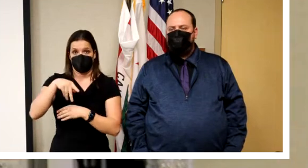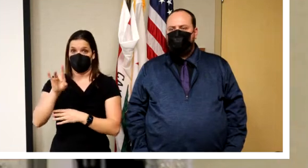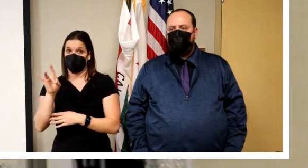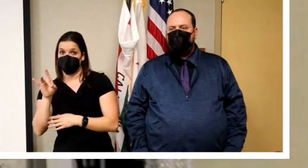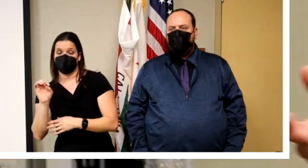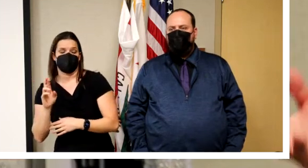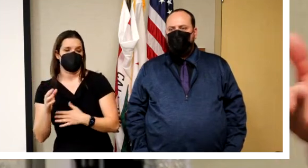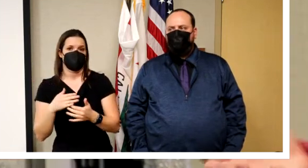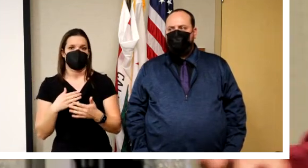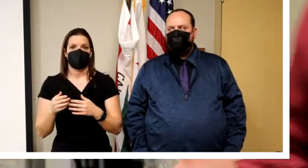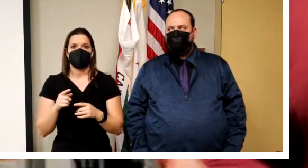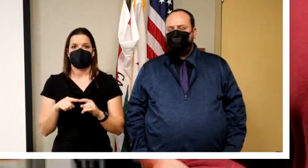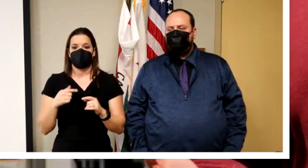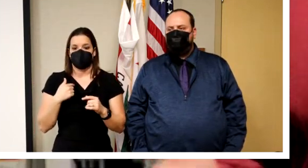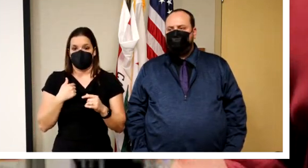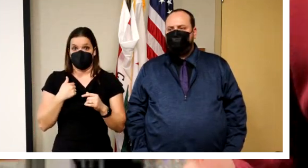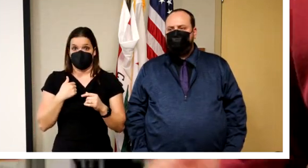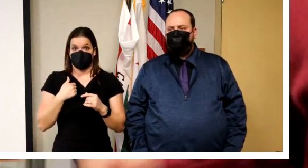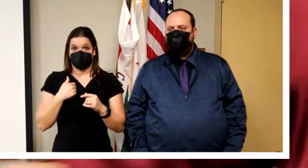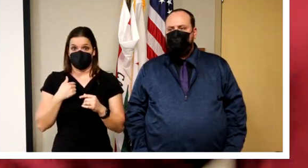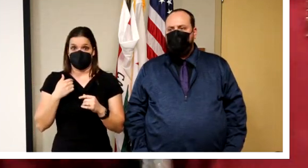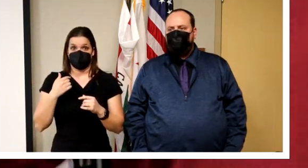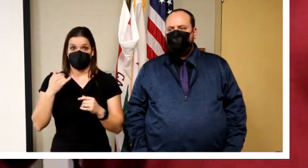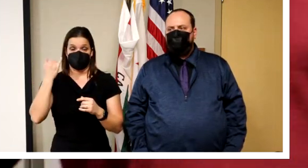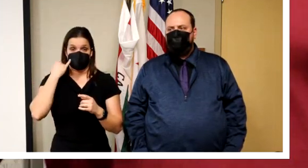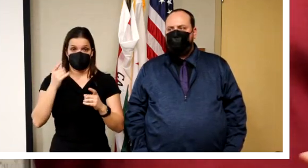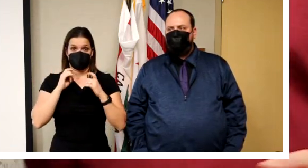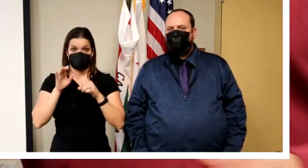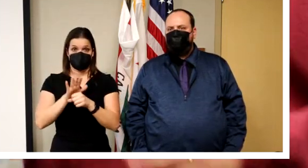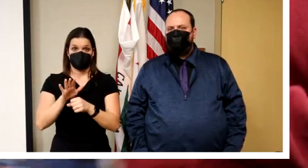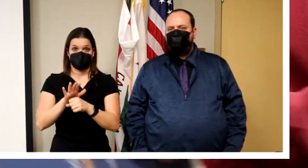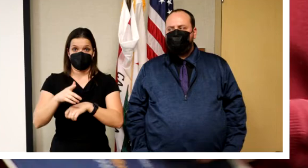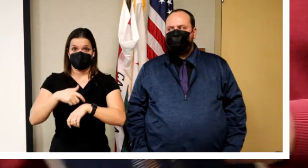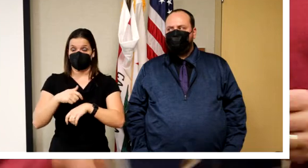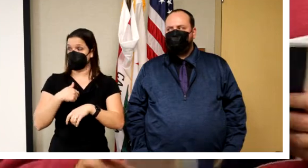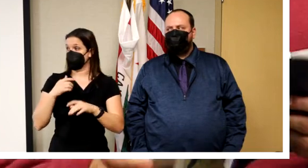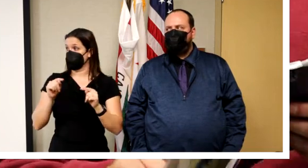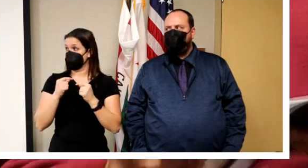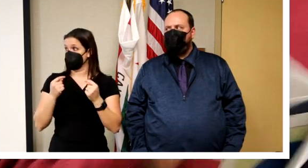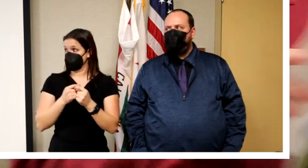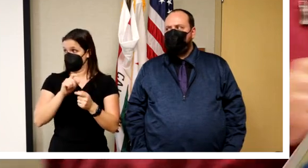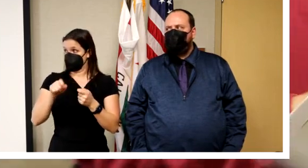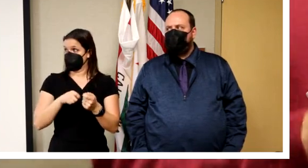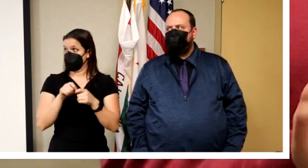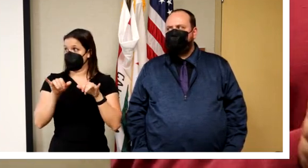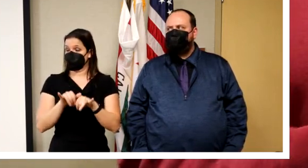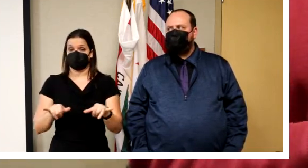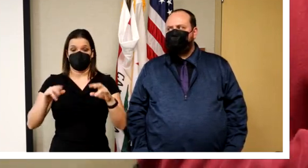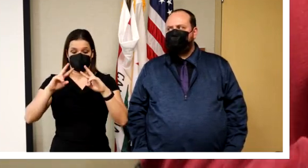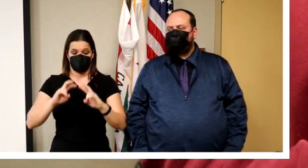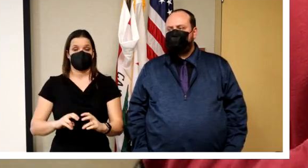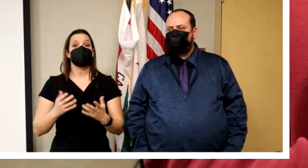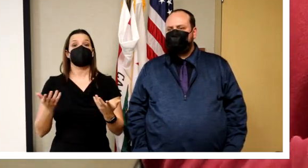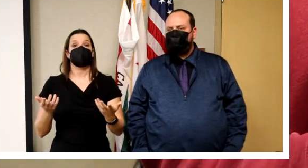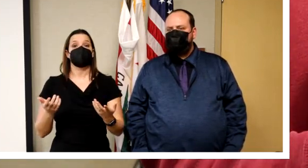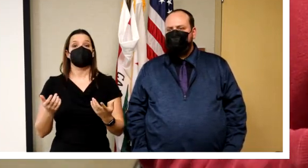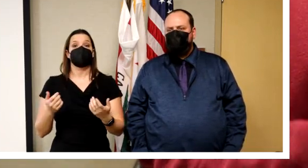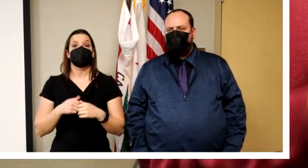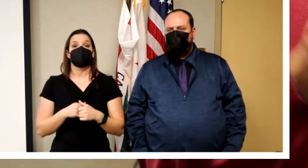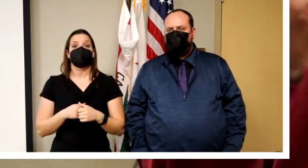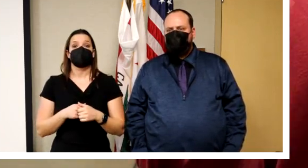whatever else, but I would, if given it in advance, my team would do exactly the same breakdown